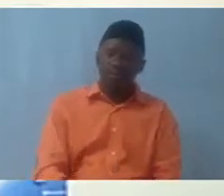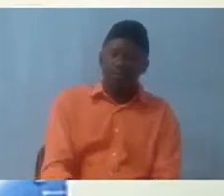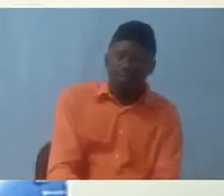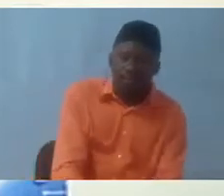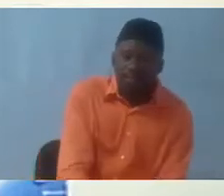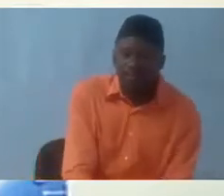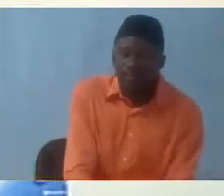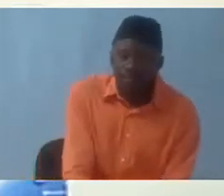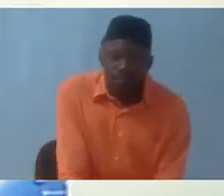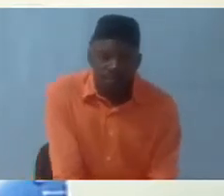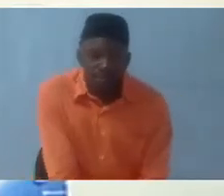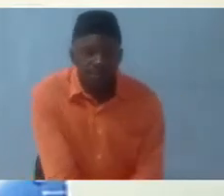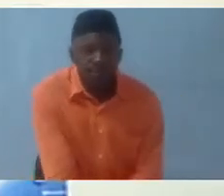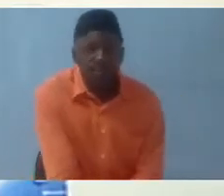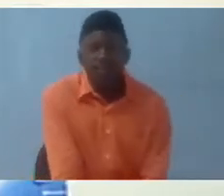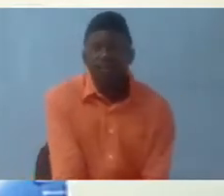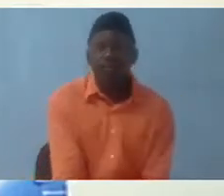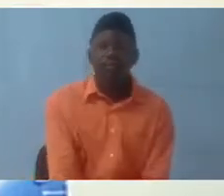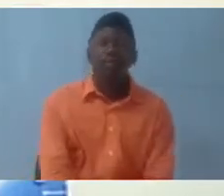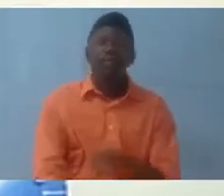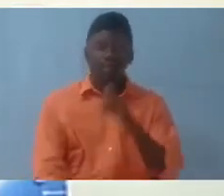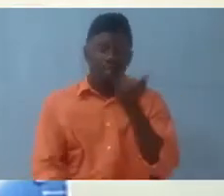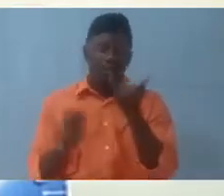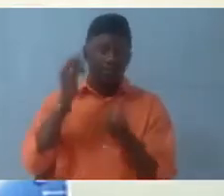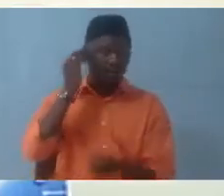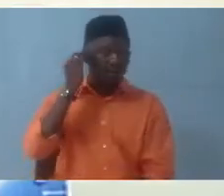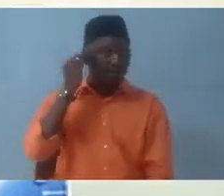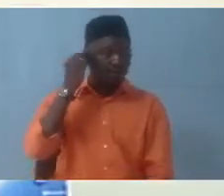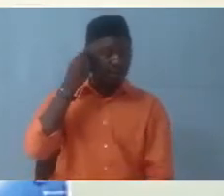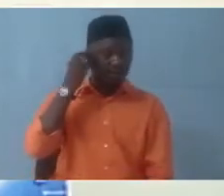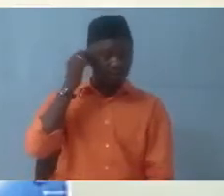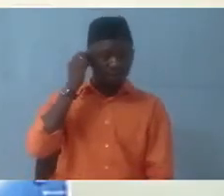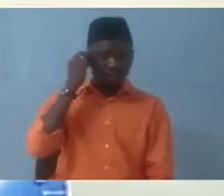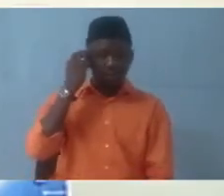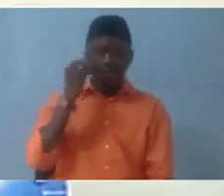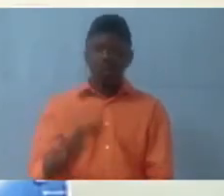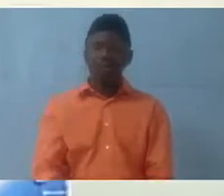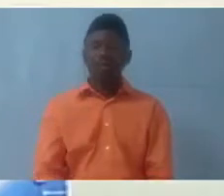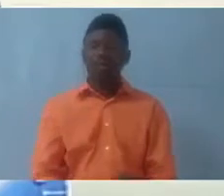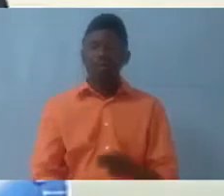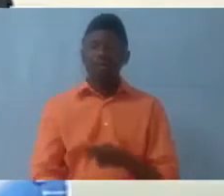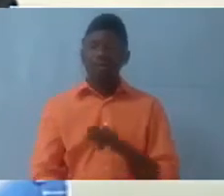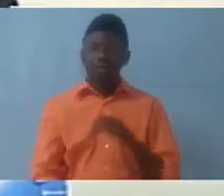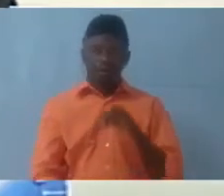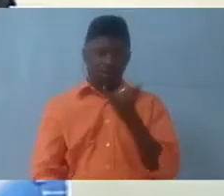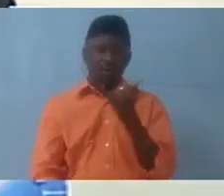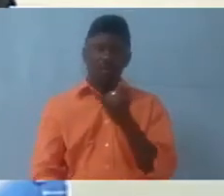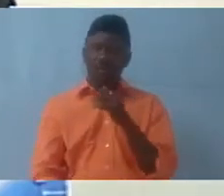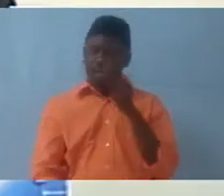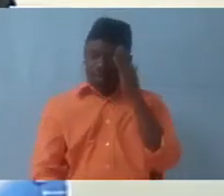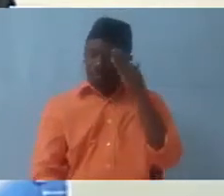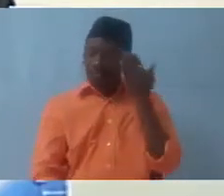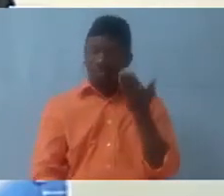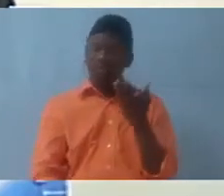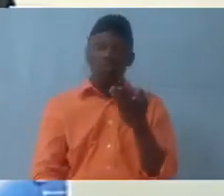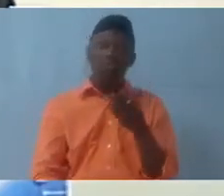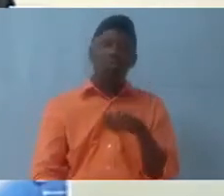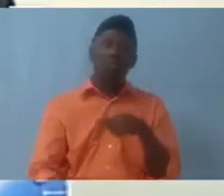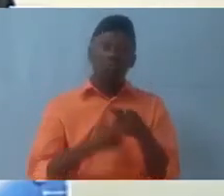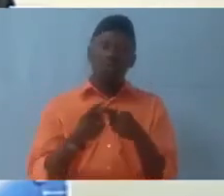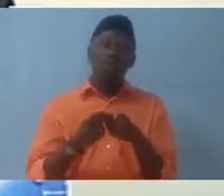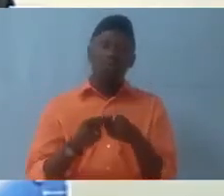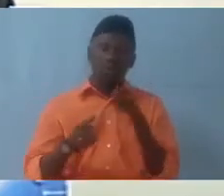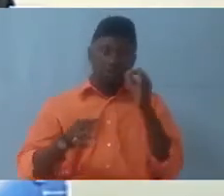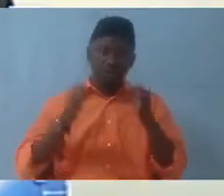japp Mr. Jayte. Obviously yes, I do not know the case in itself in question. Waaw man na way na xam nak tafa